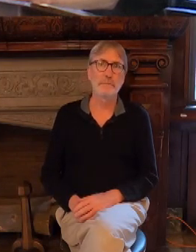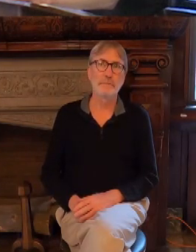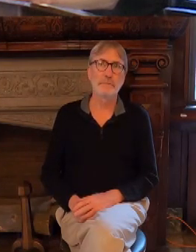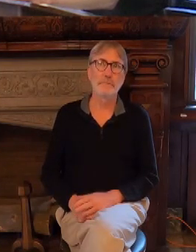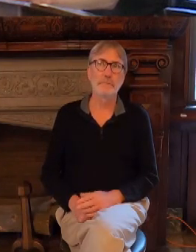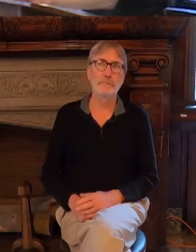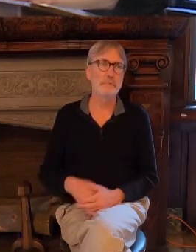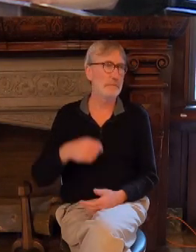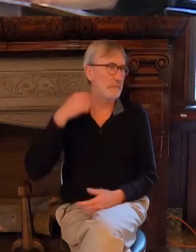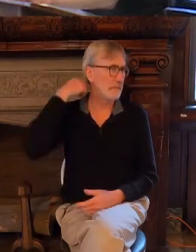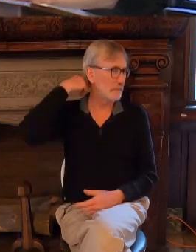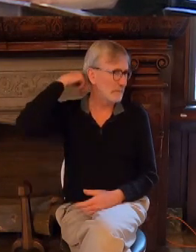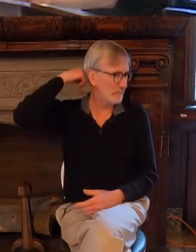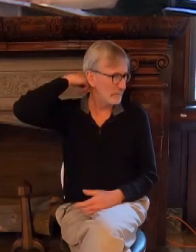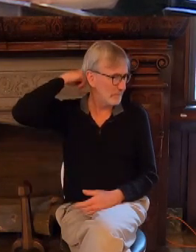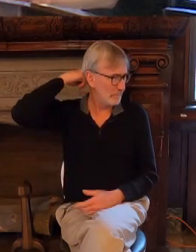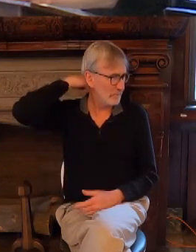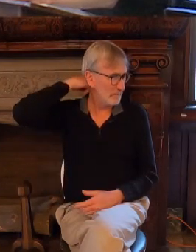Okay. Oh. Sorry.